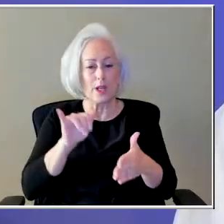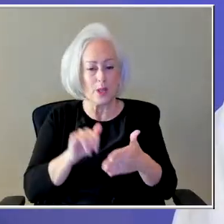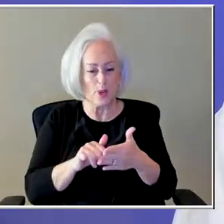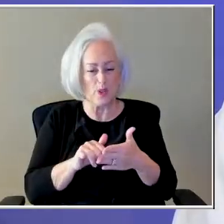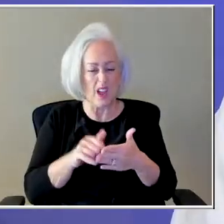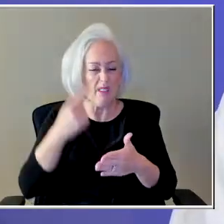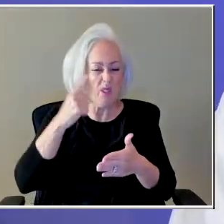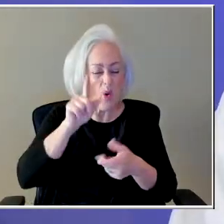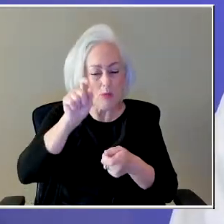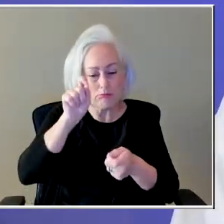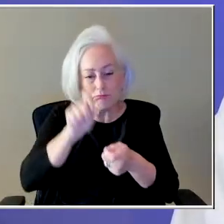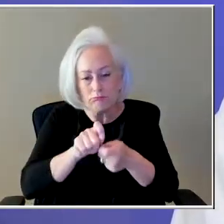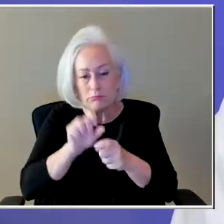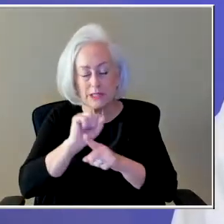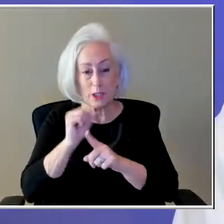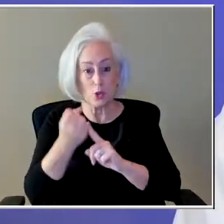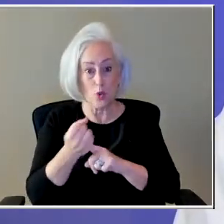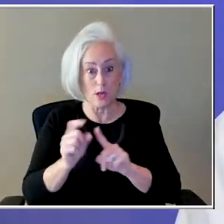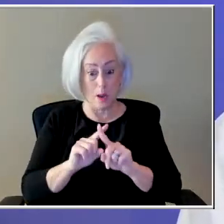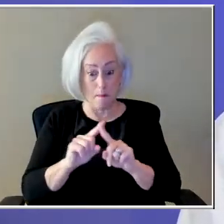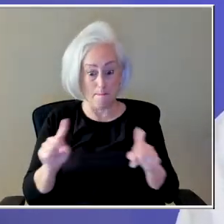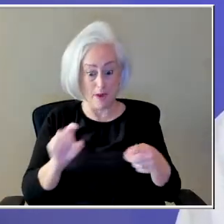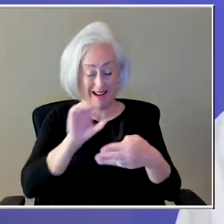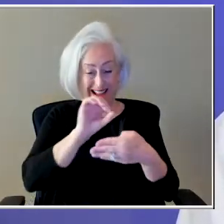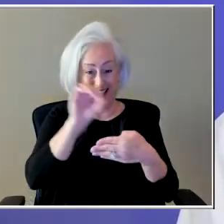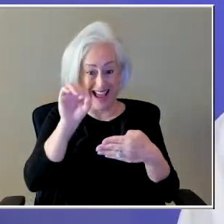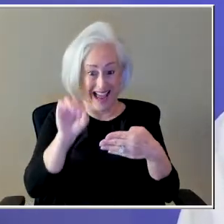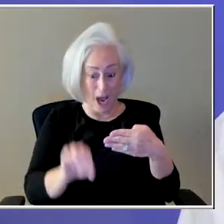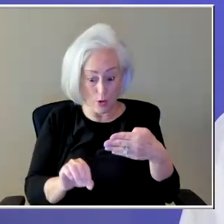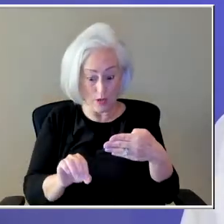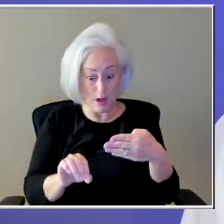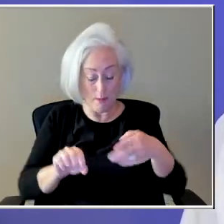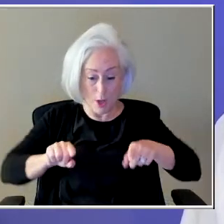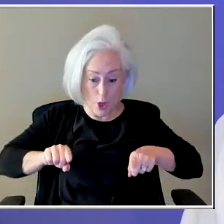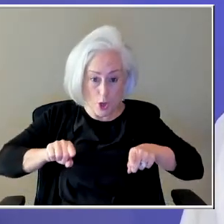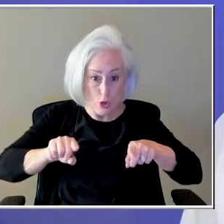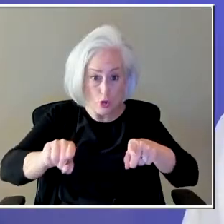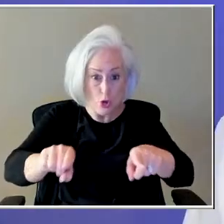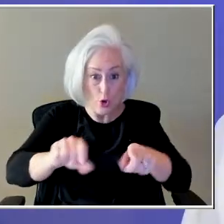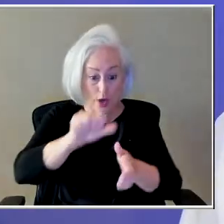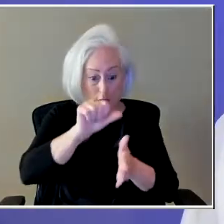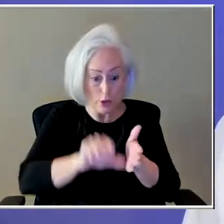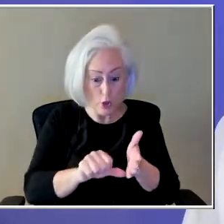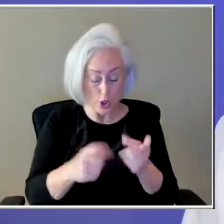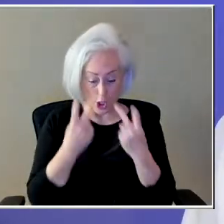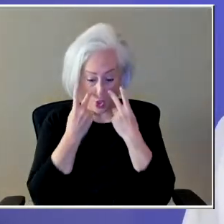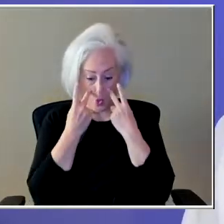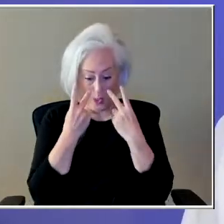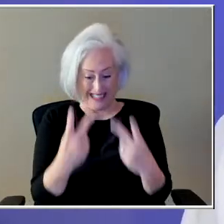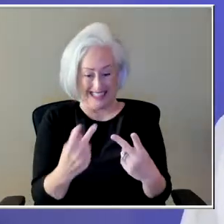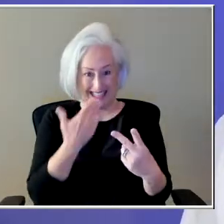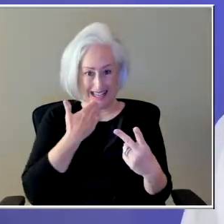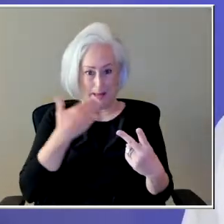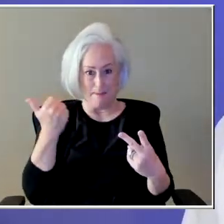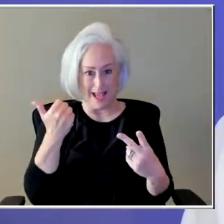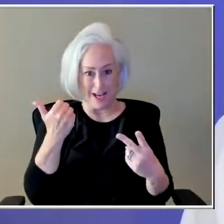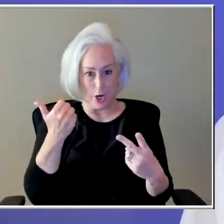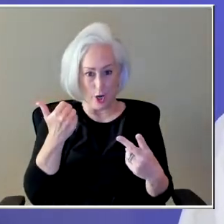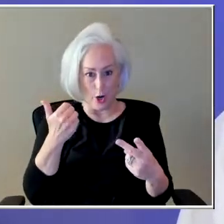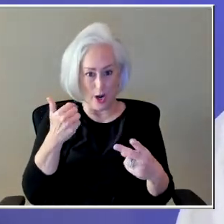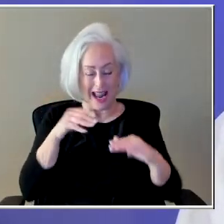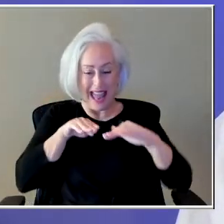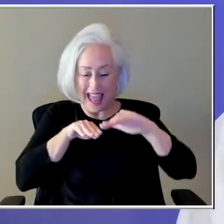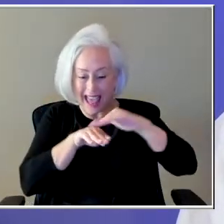in terms of when you're actually doing the surgery, your ability to see things better, access an anatomy that you weren't able to access